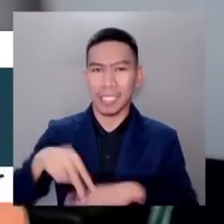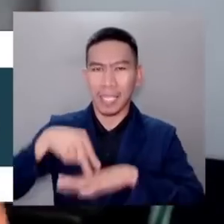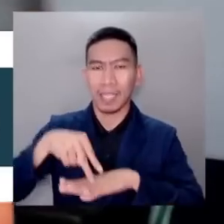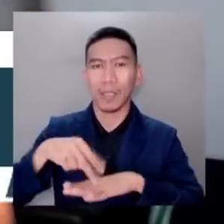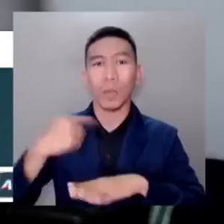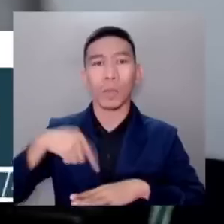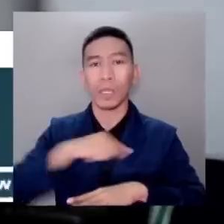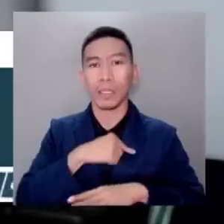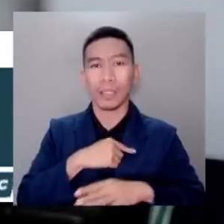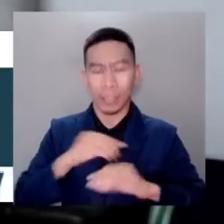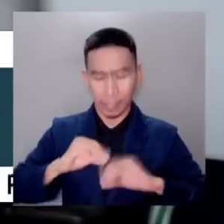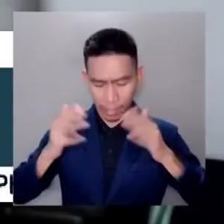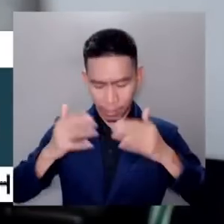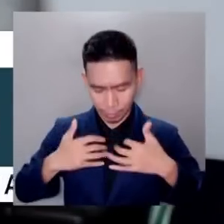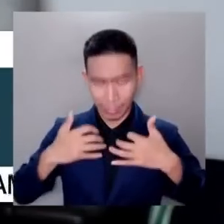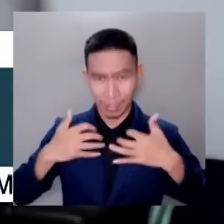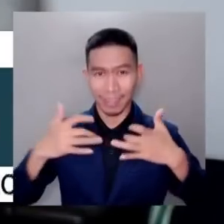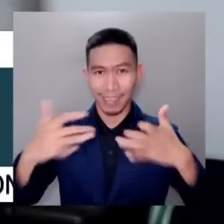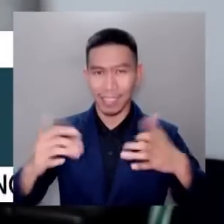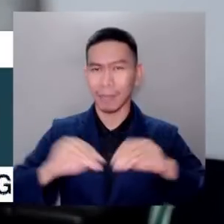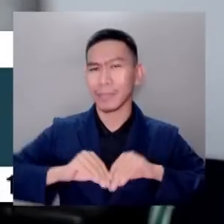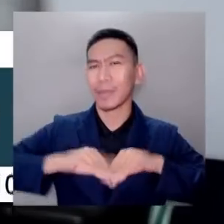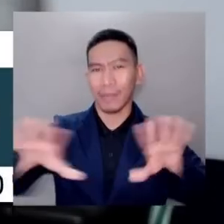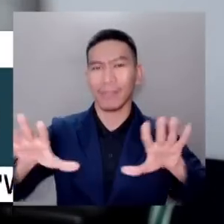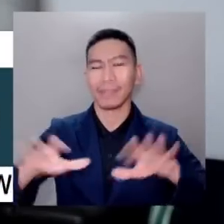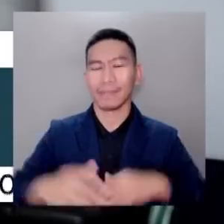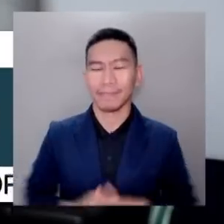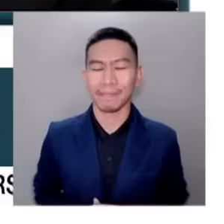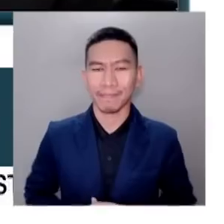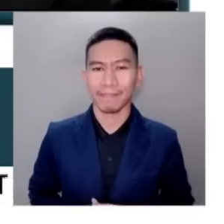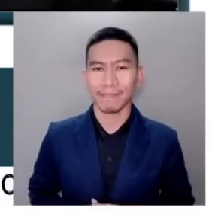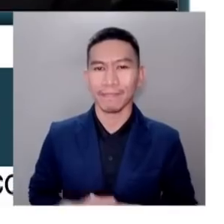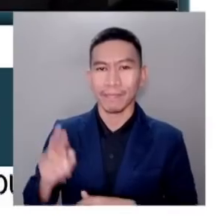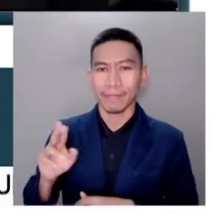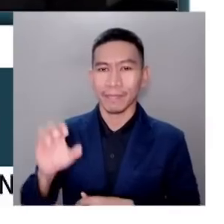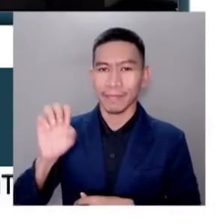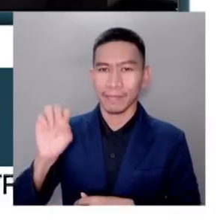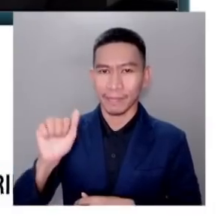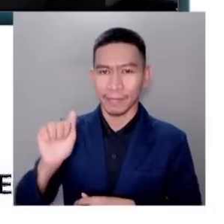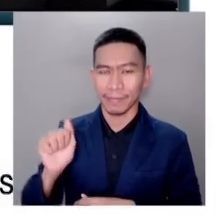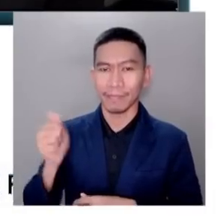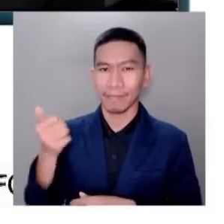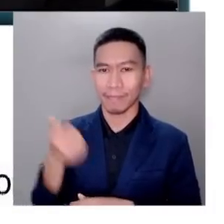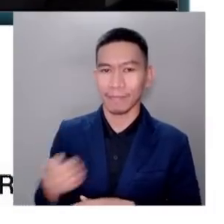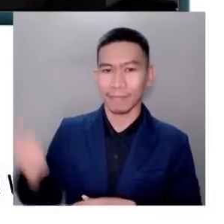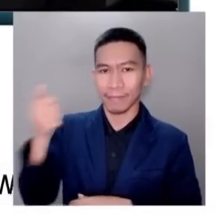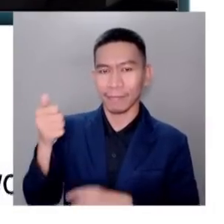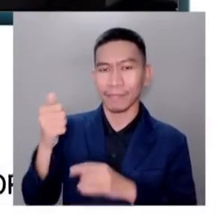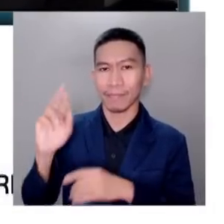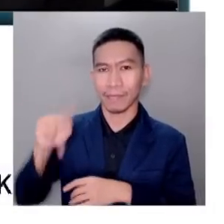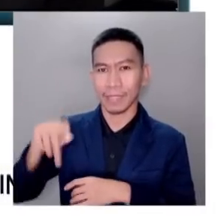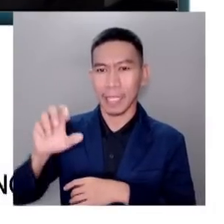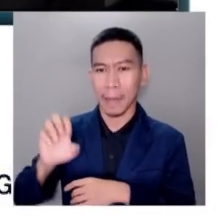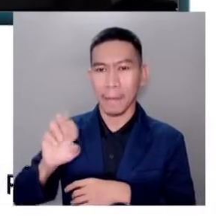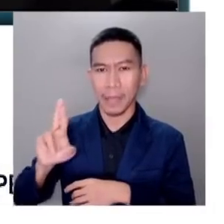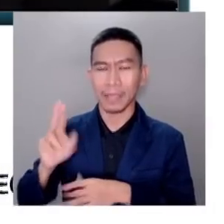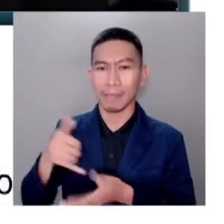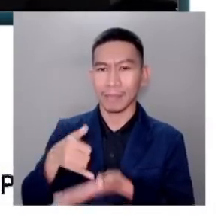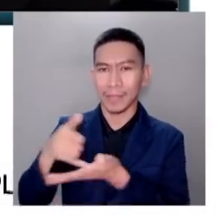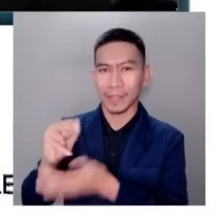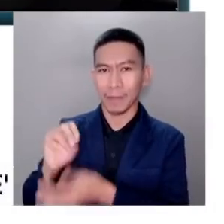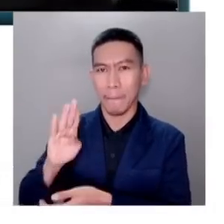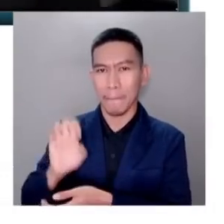on every action point. Maria Ressa there, CEO of Rappler and also Nobel Peace Prize winner. Thank you so much for joining